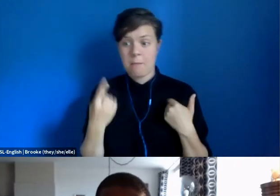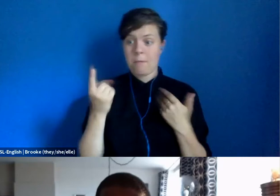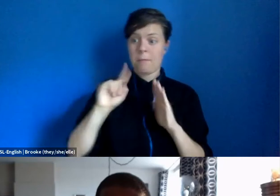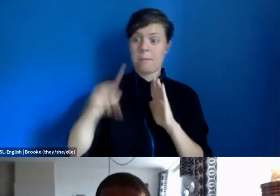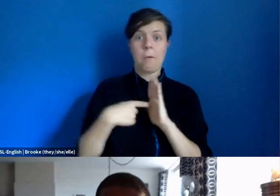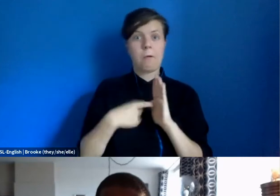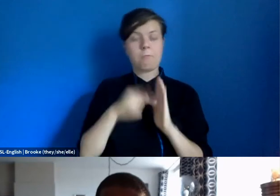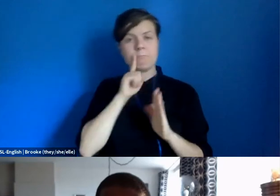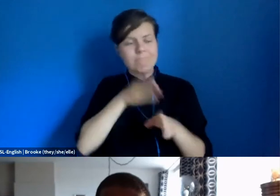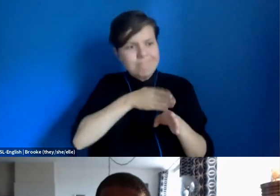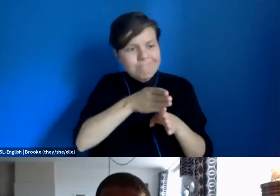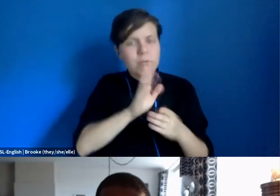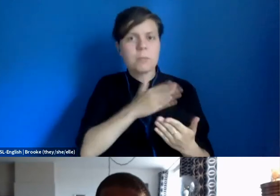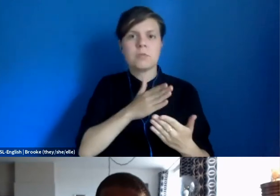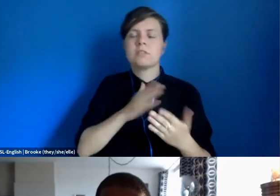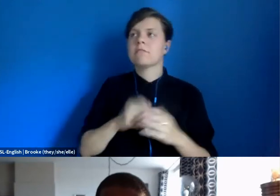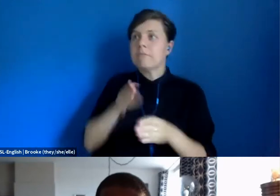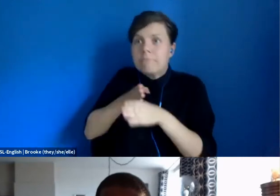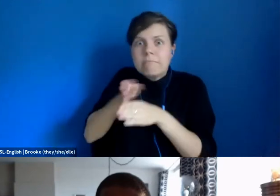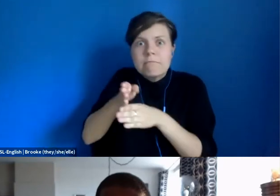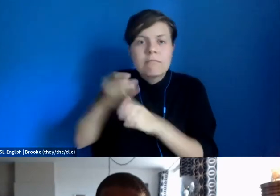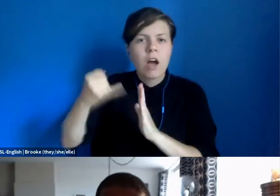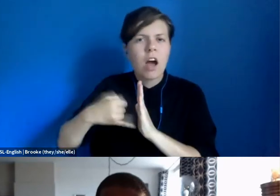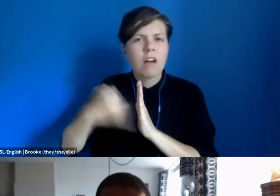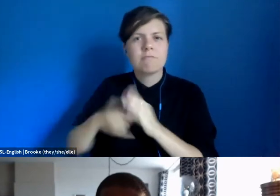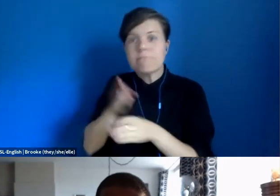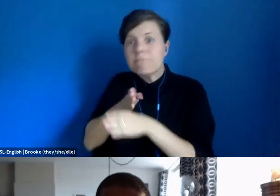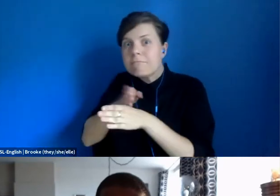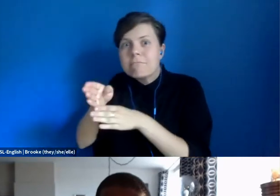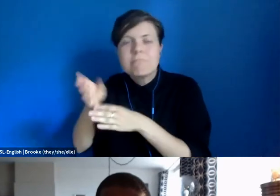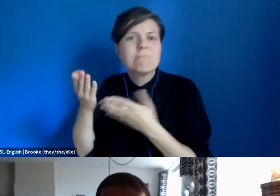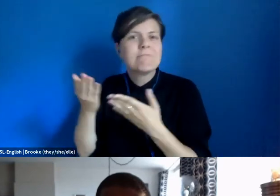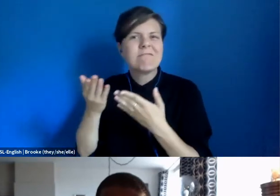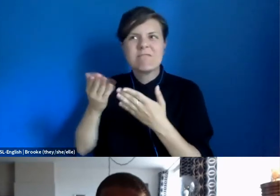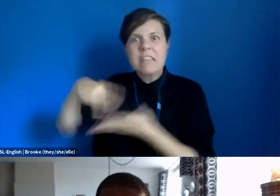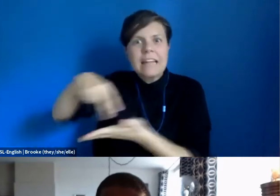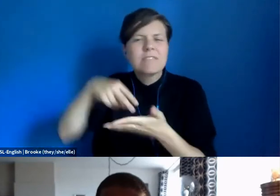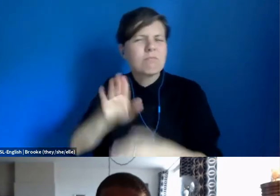style, one genre, one discipline, whether we like it or not. So for example,